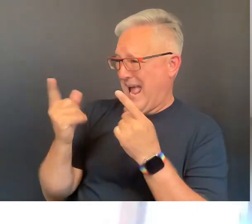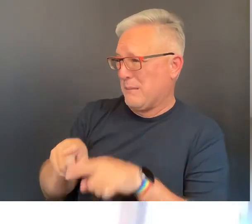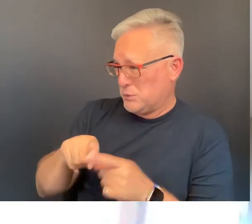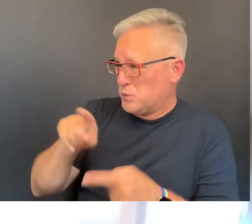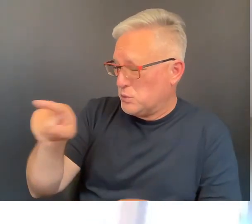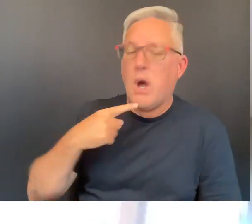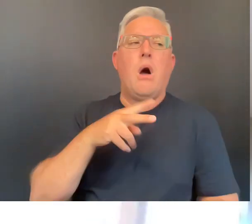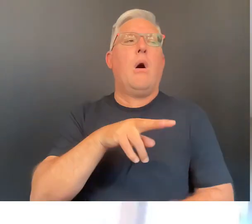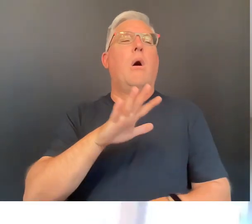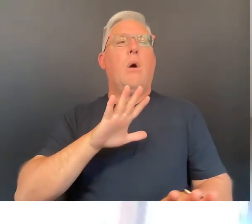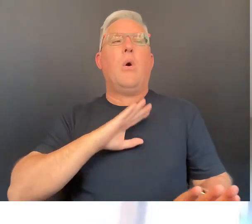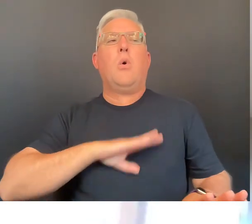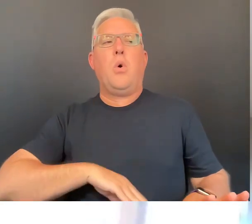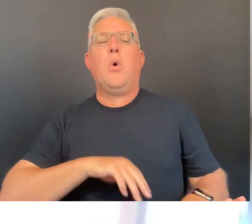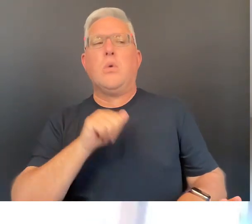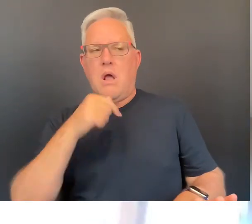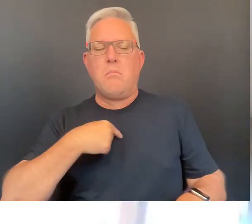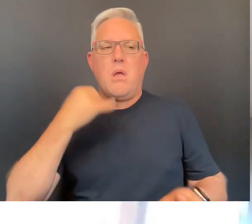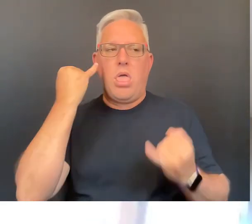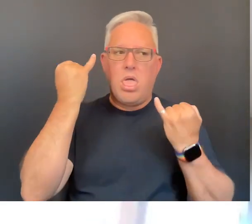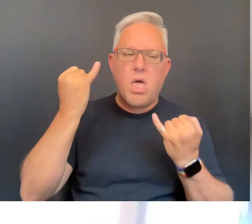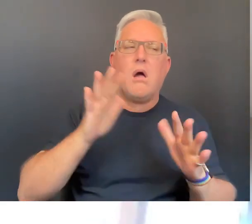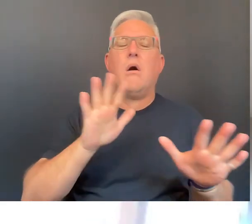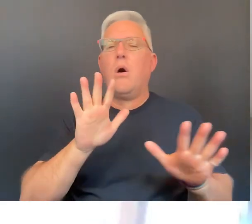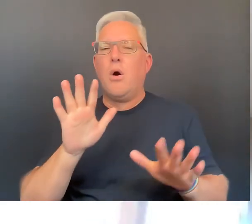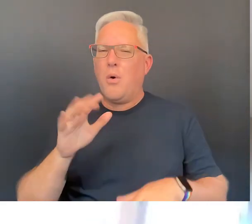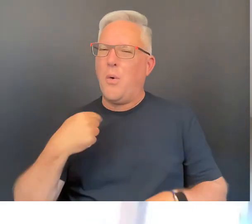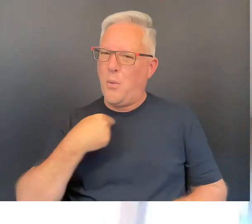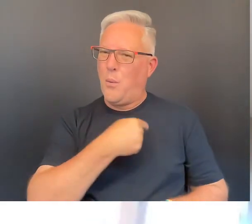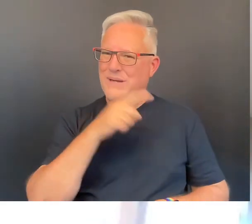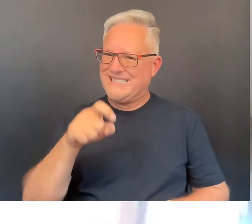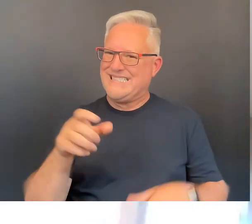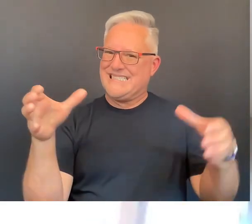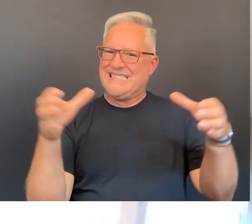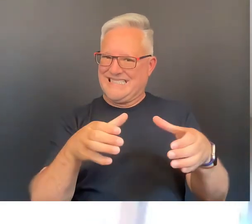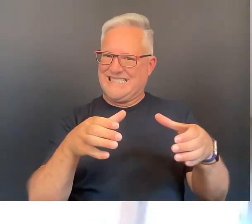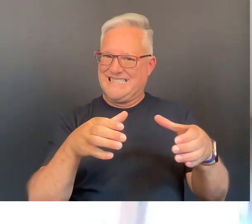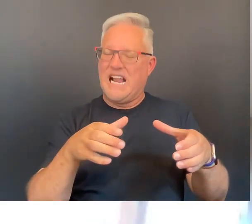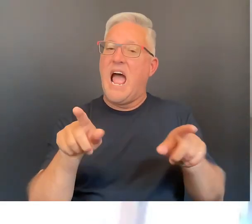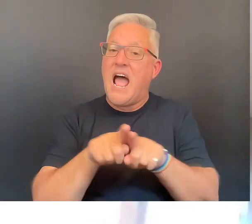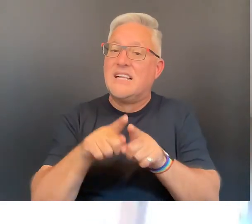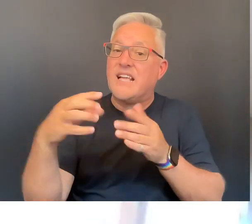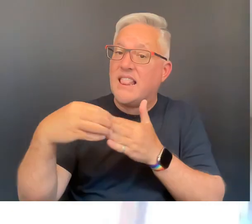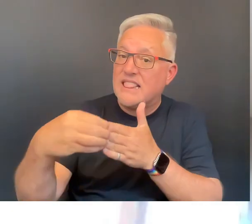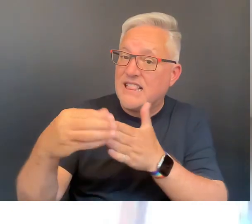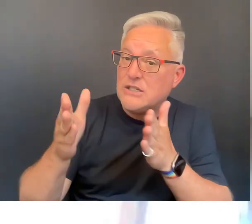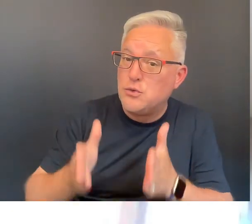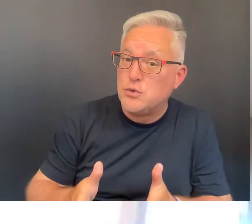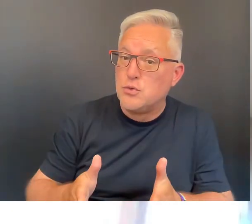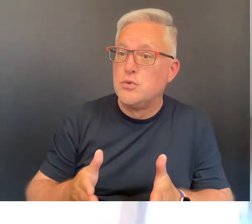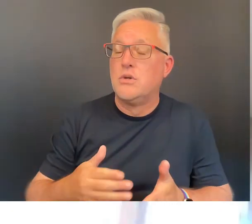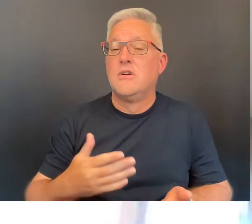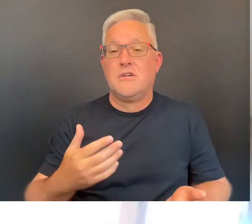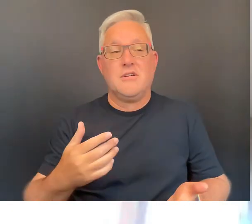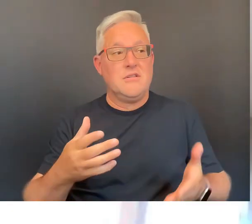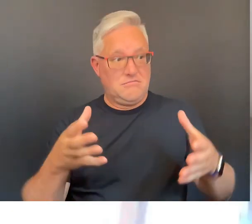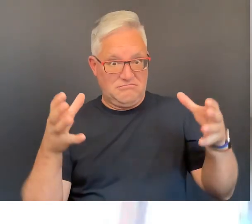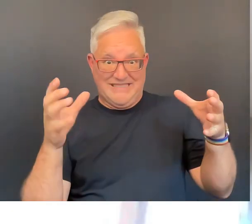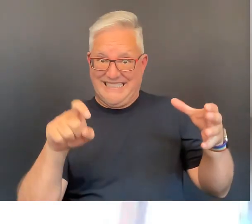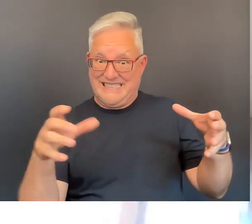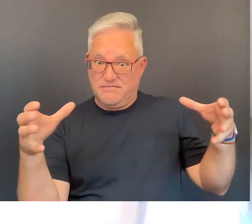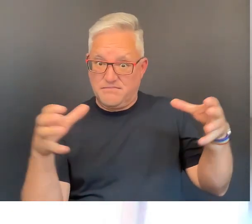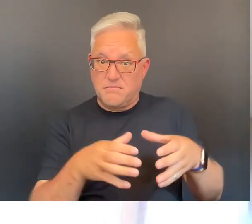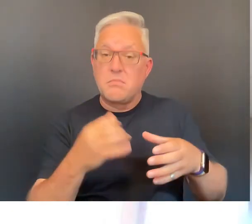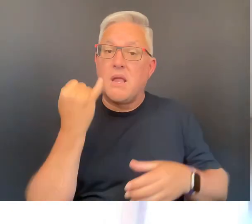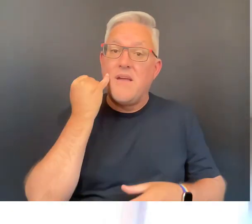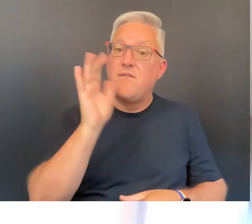Or, just those, we need that space as a leader, as your pastor. If you have a